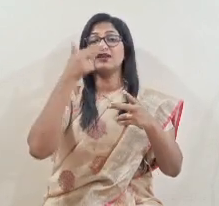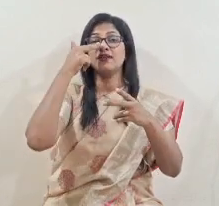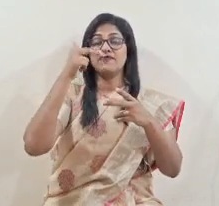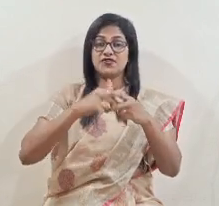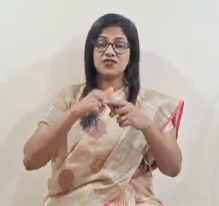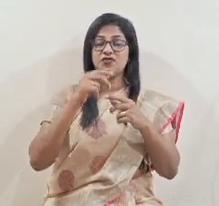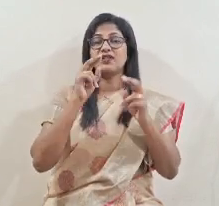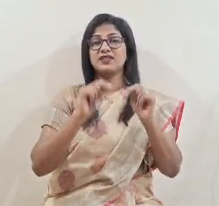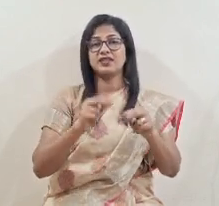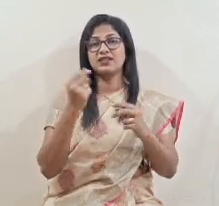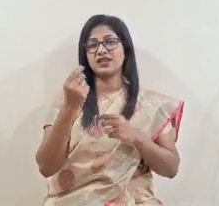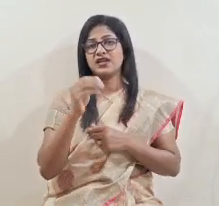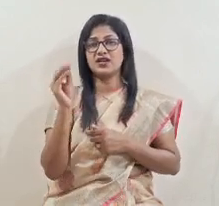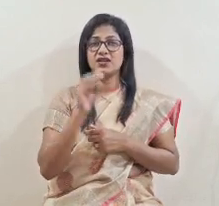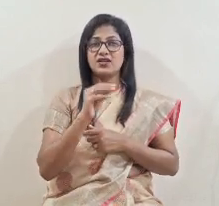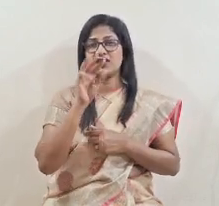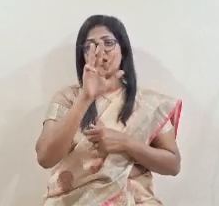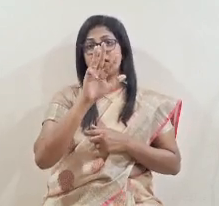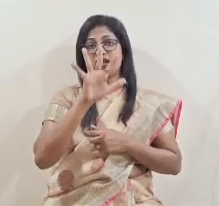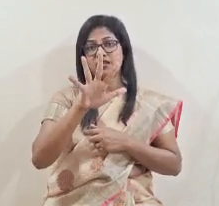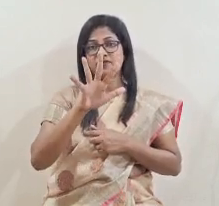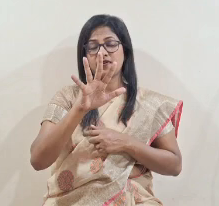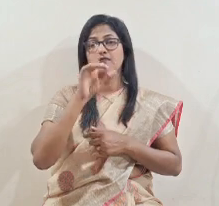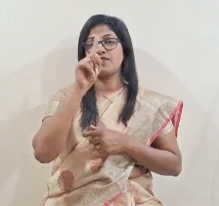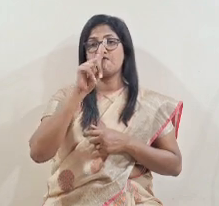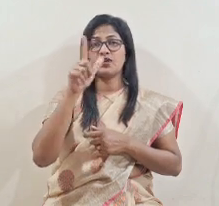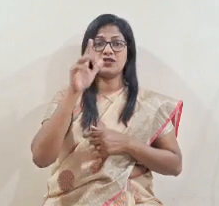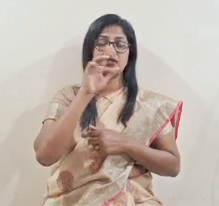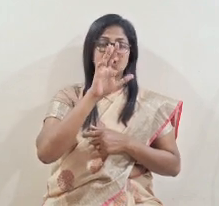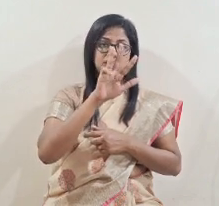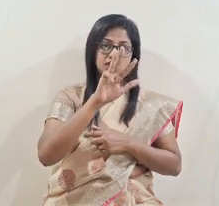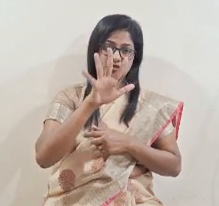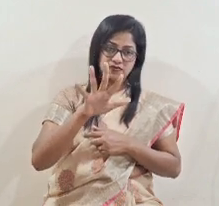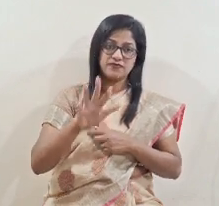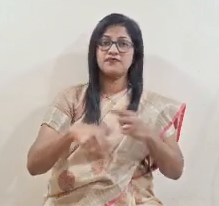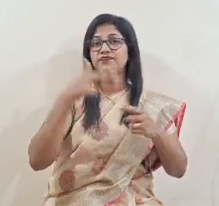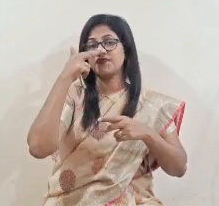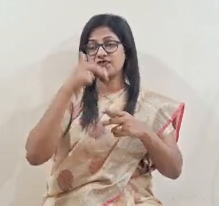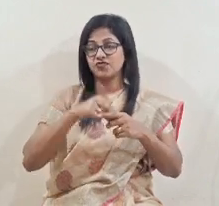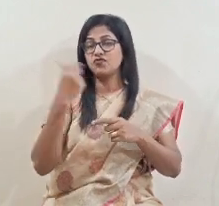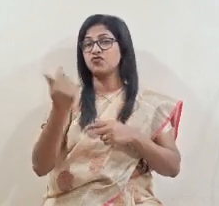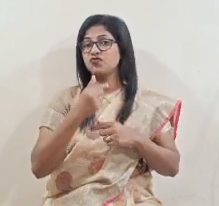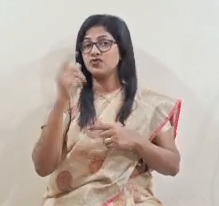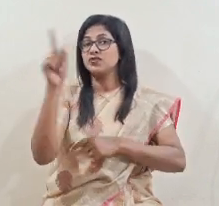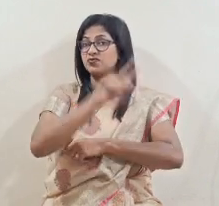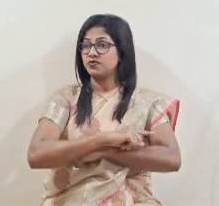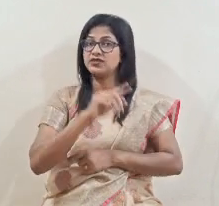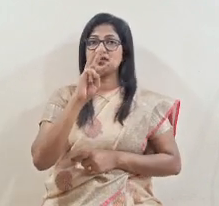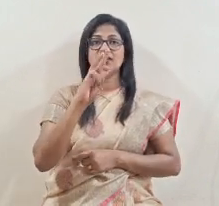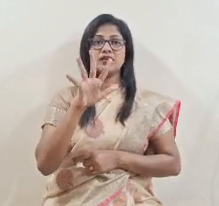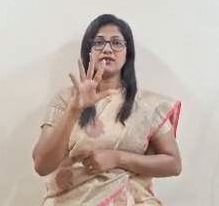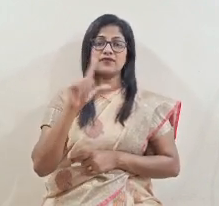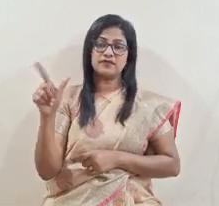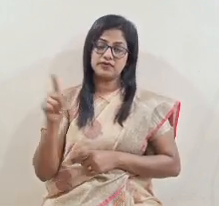fuel cost which they require are 95 rupees per liter, and the fuel consumption by them is 35 liters per